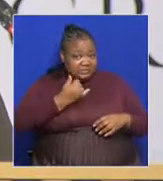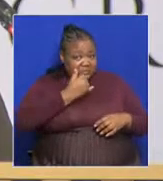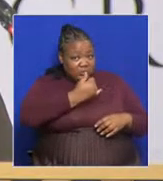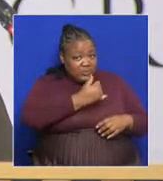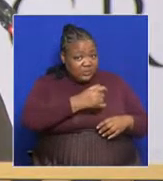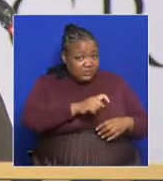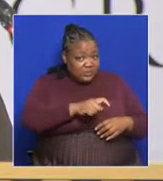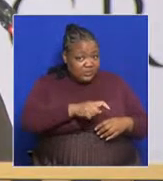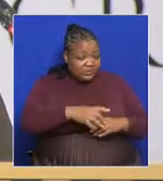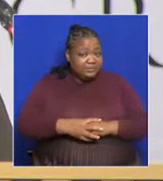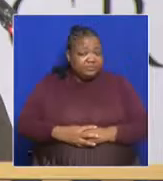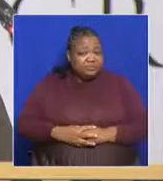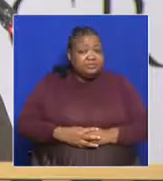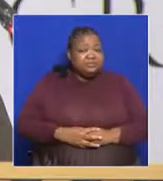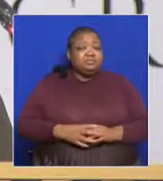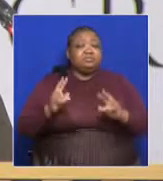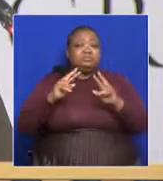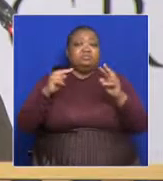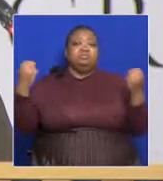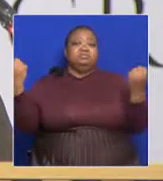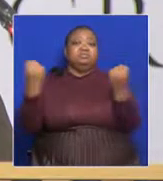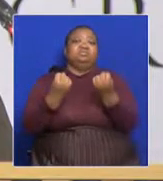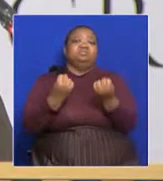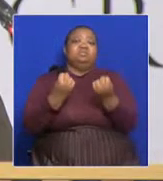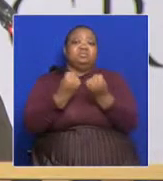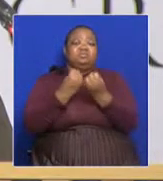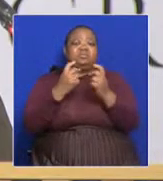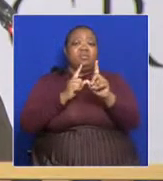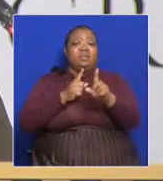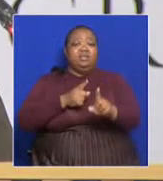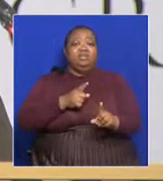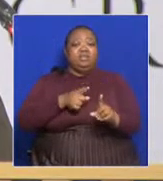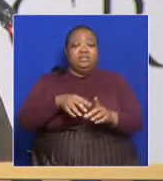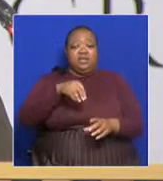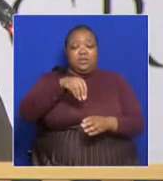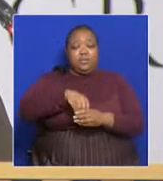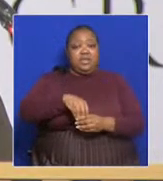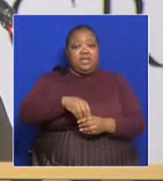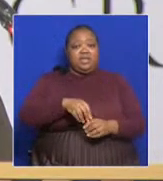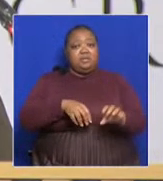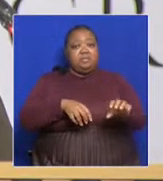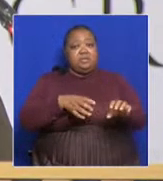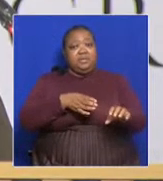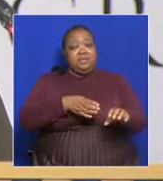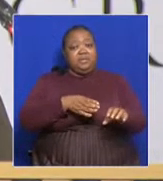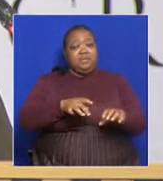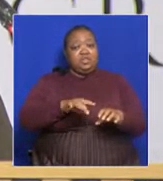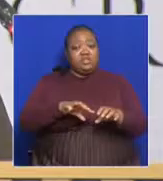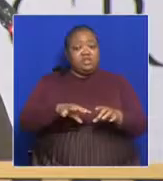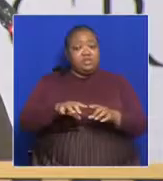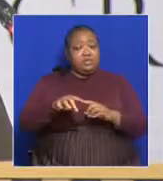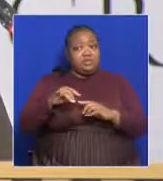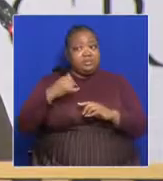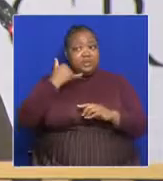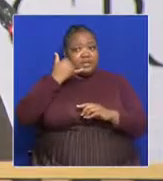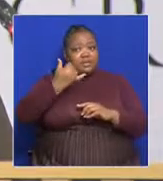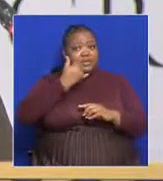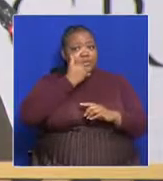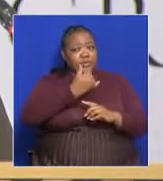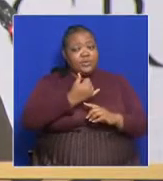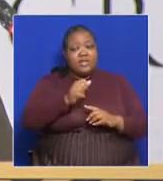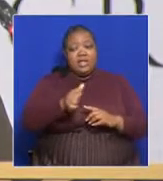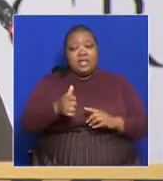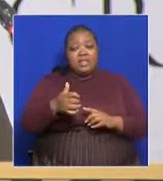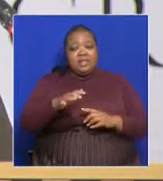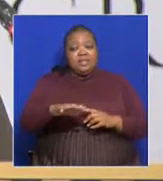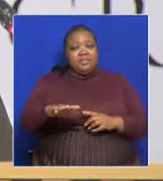National instruction requires you to bag these things there. You accept you should have found out if you can get the bags elsewhere before you